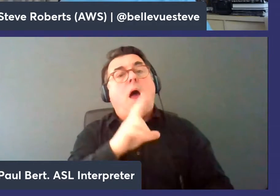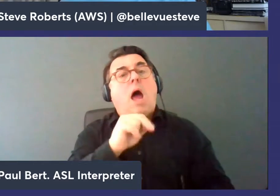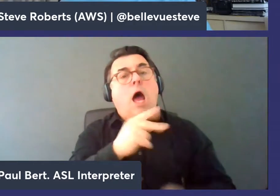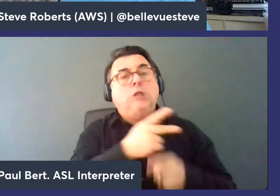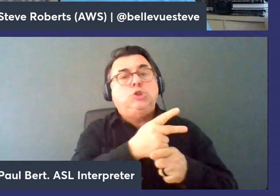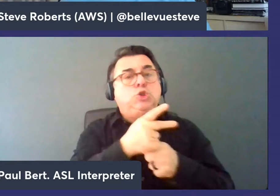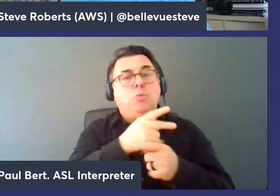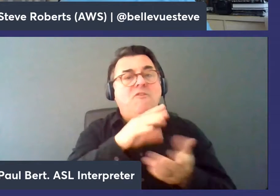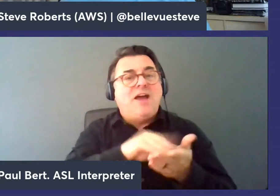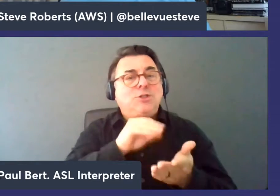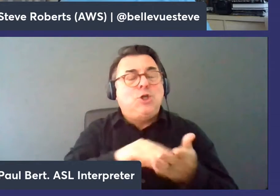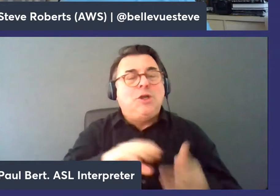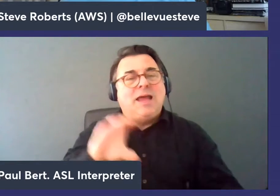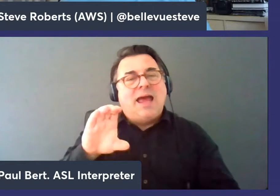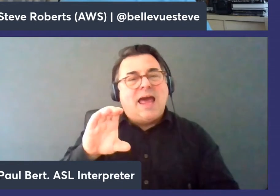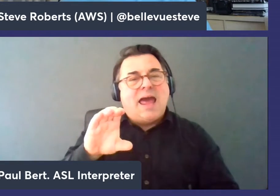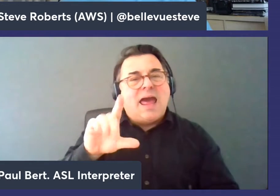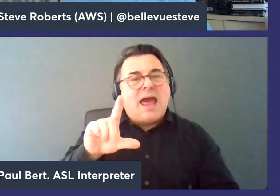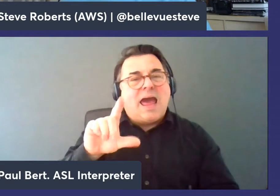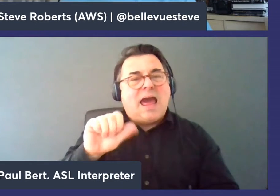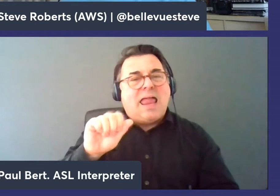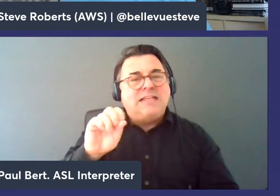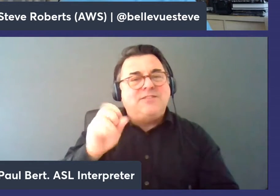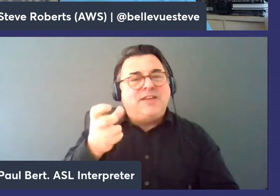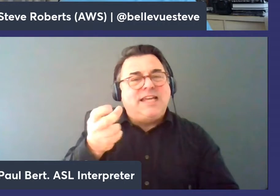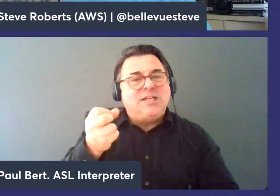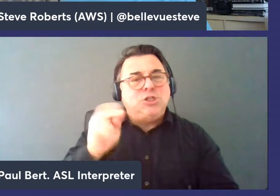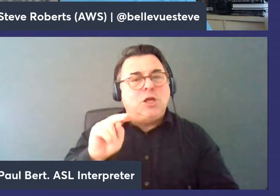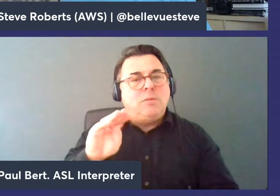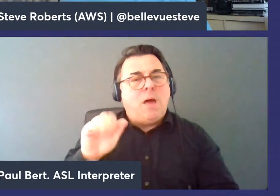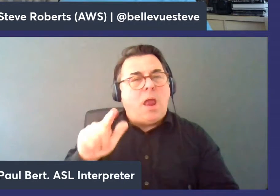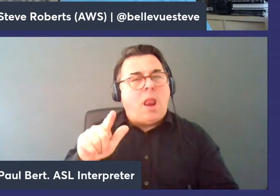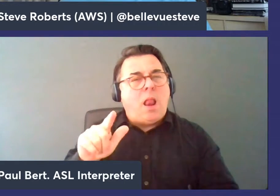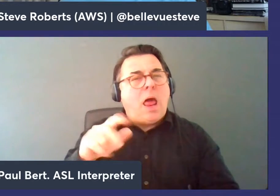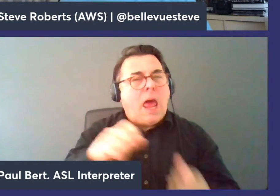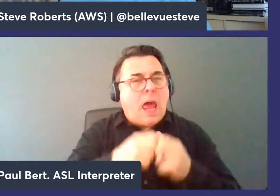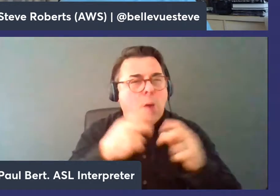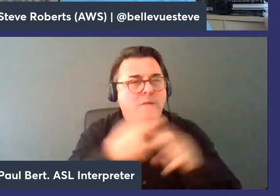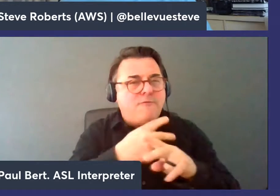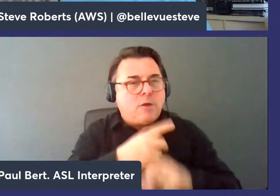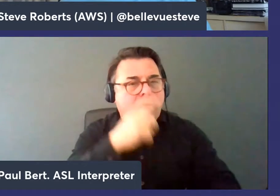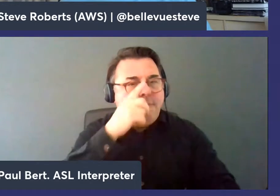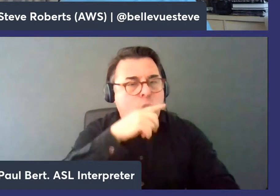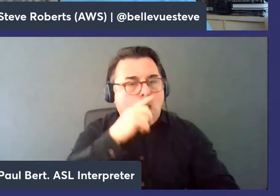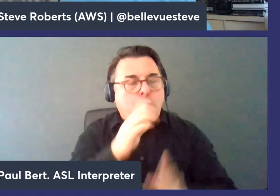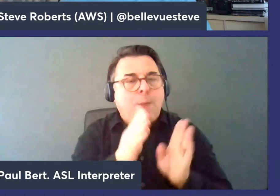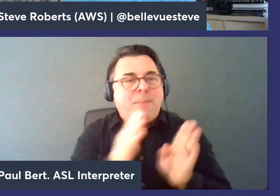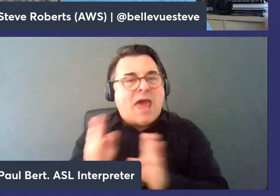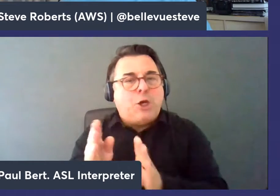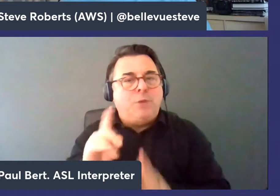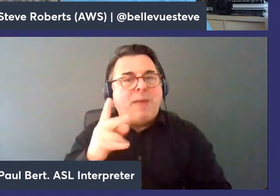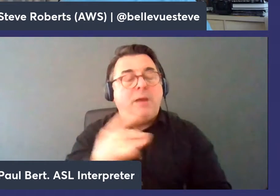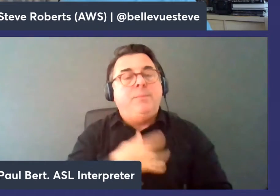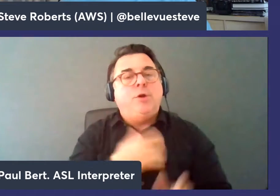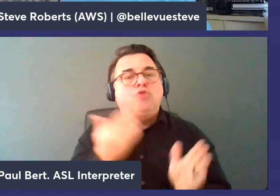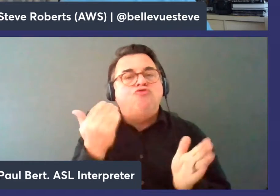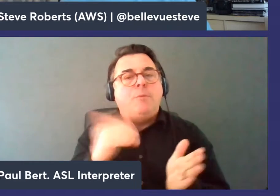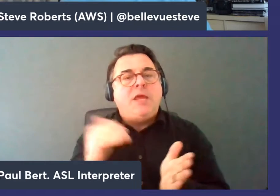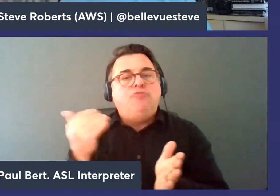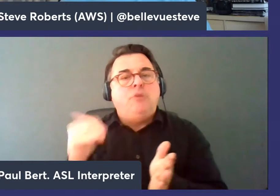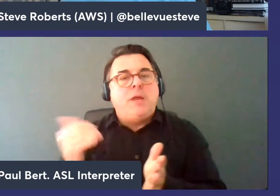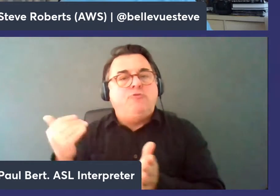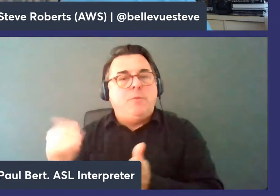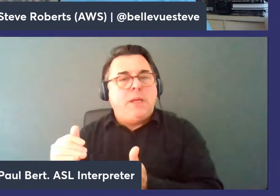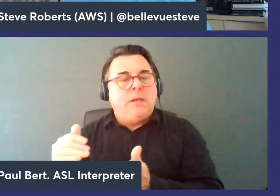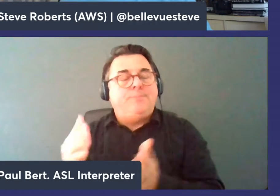learning methods to detect, fraudulent patterns. Typically, those patterns repeat themselves. Well,